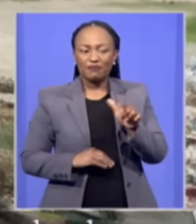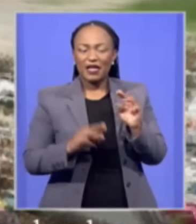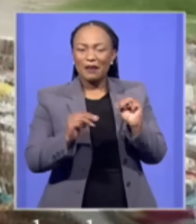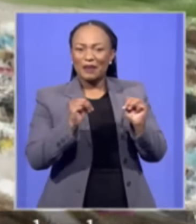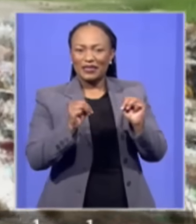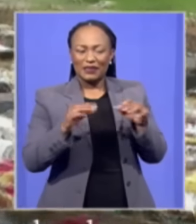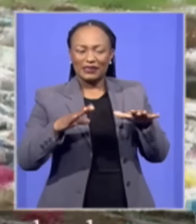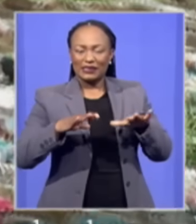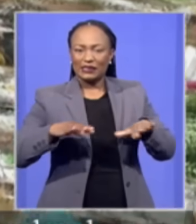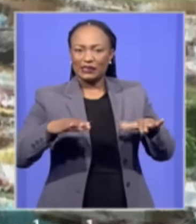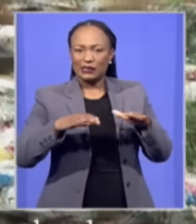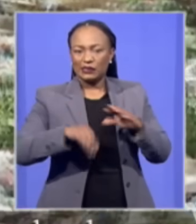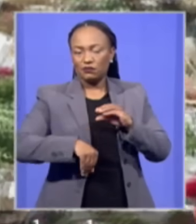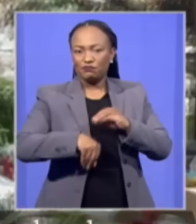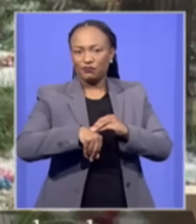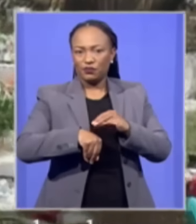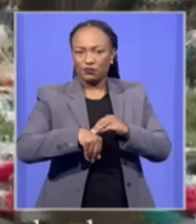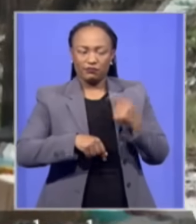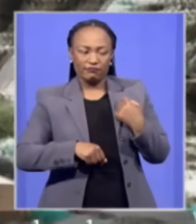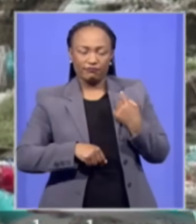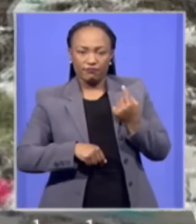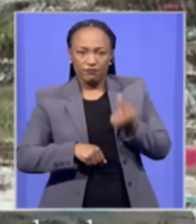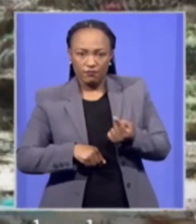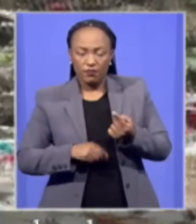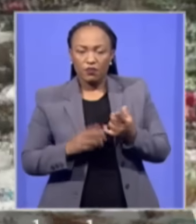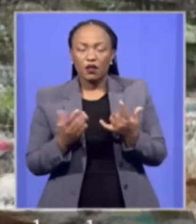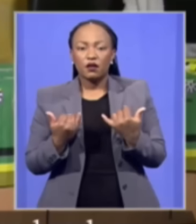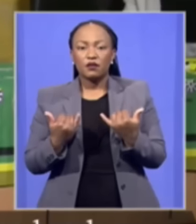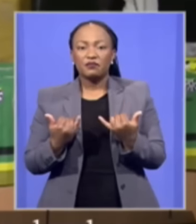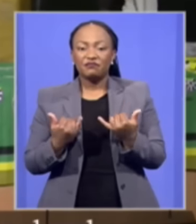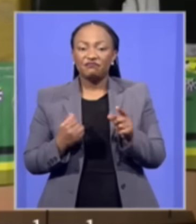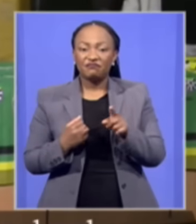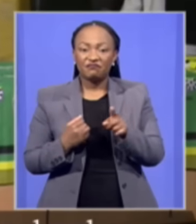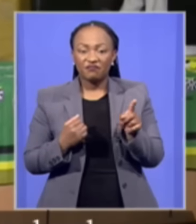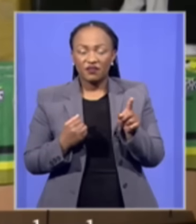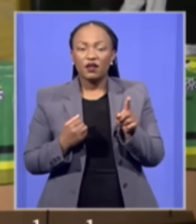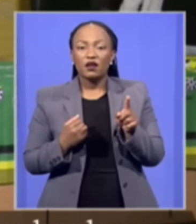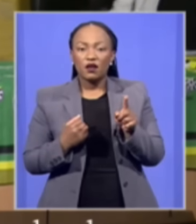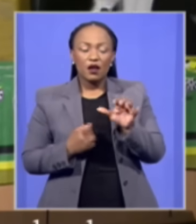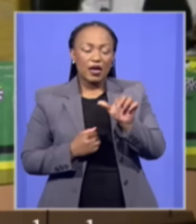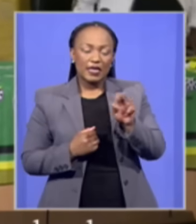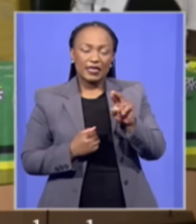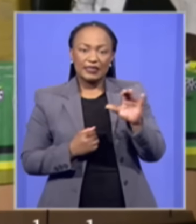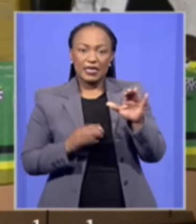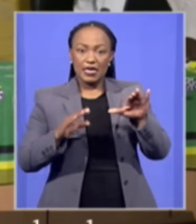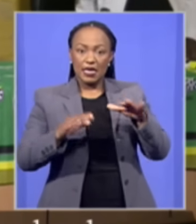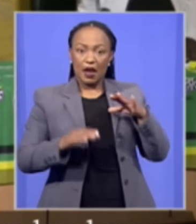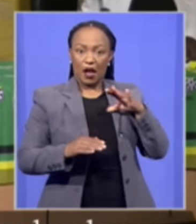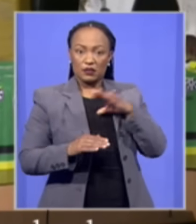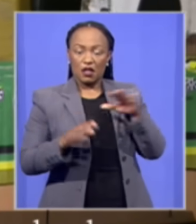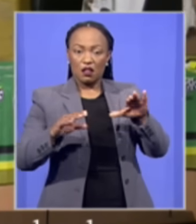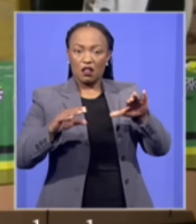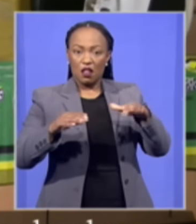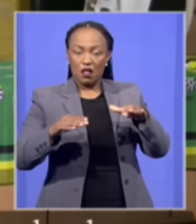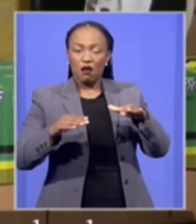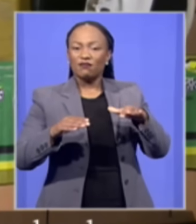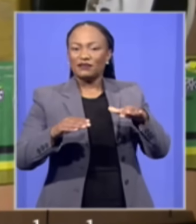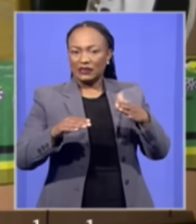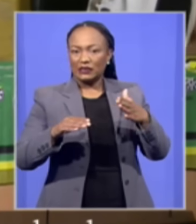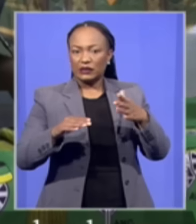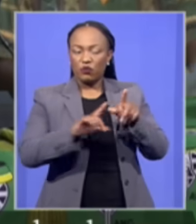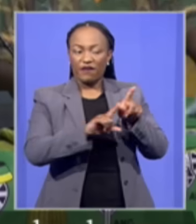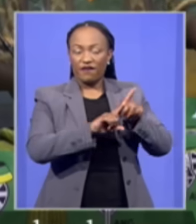thata ditirelo. Ga jaana go bona la fa dipego tsa go palelwa ga ba lekgotla bang ba ANC kwa masepaleng go ikobela ditaelo tsa lekoko go ba